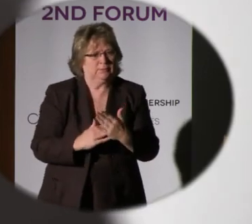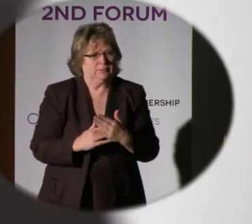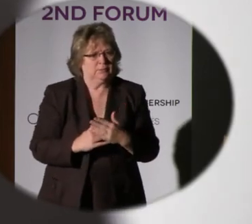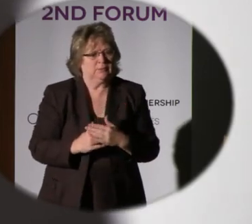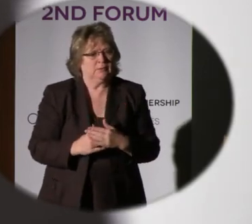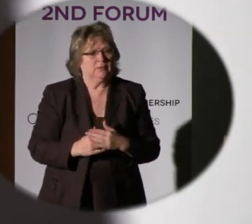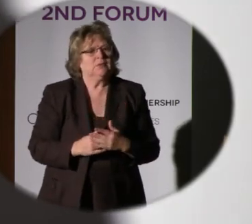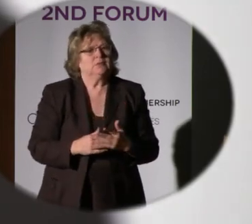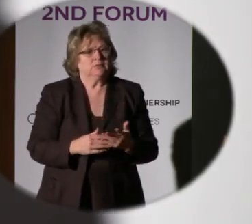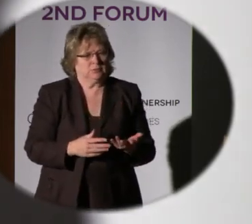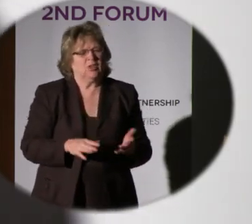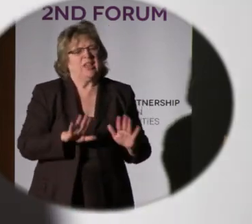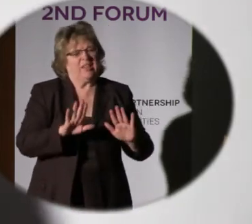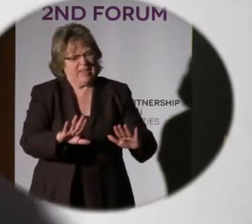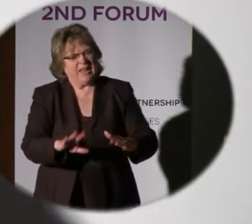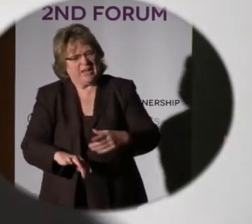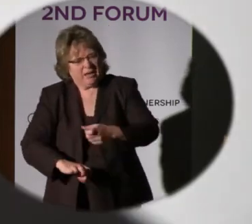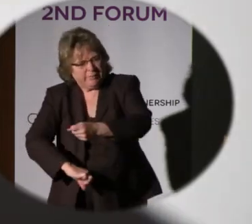disability.